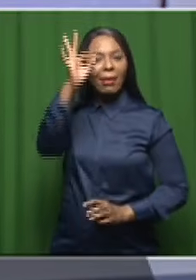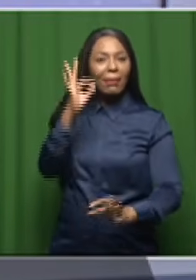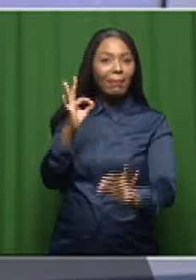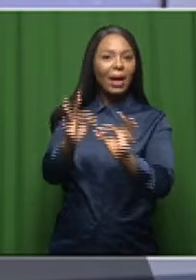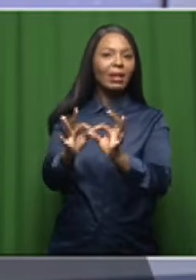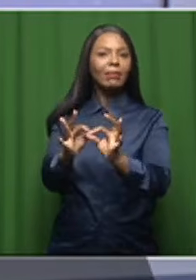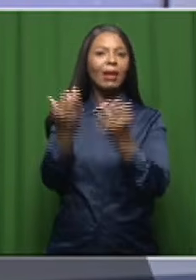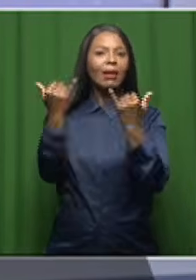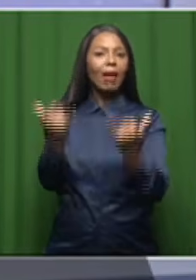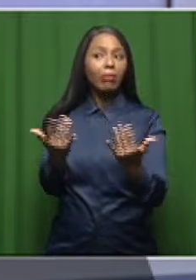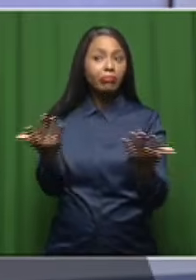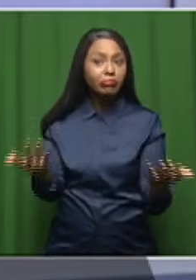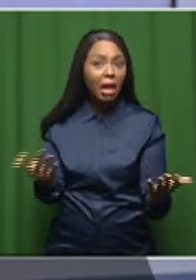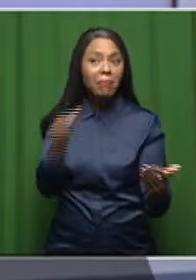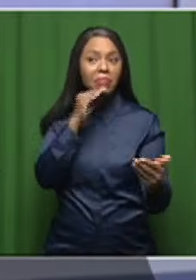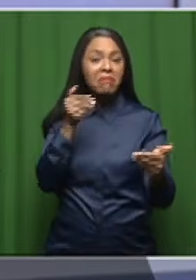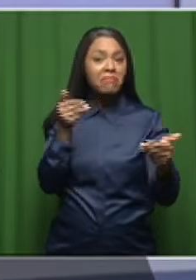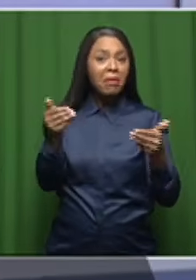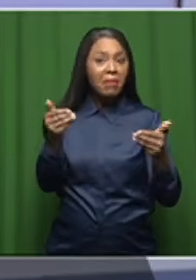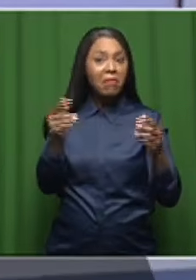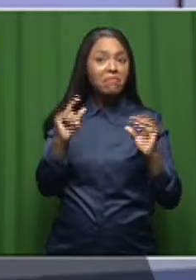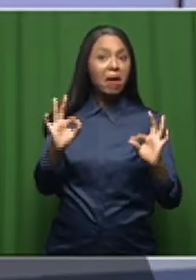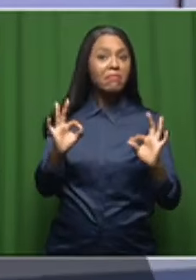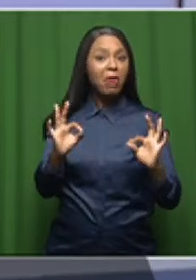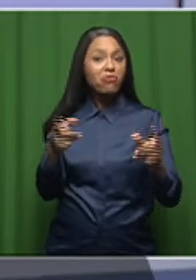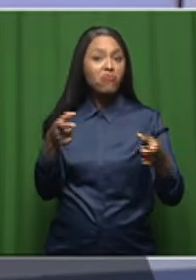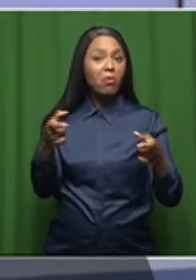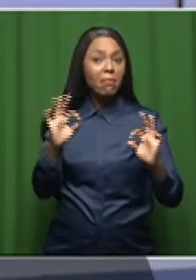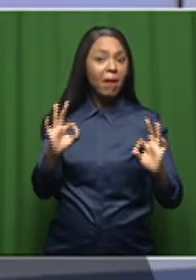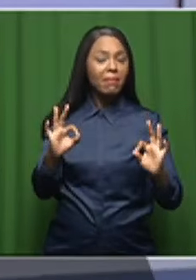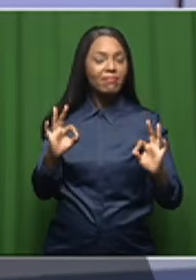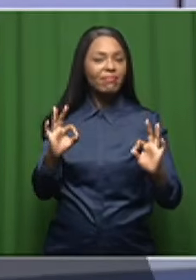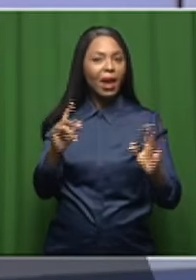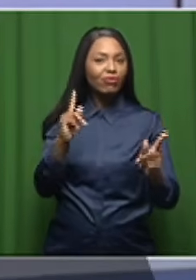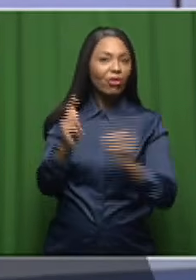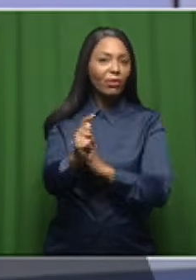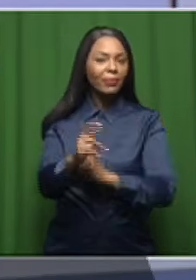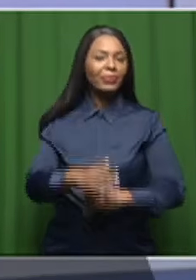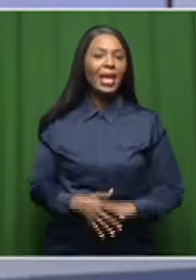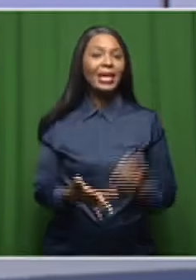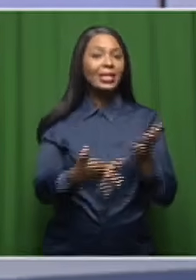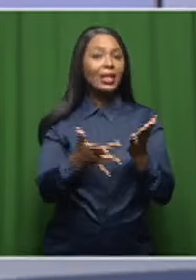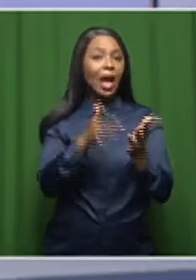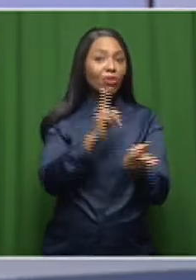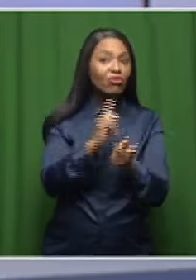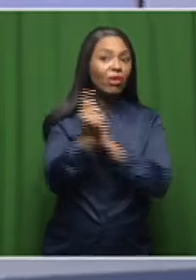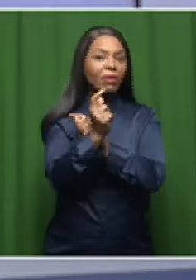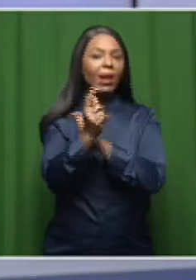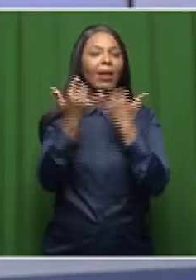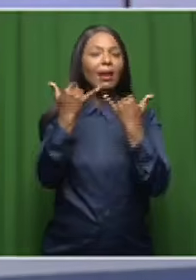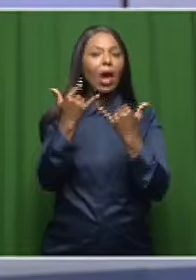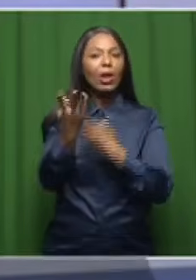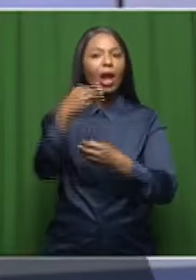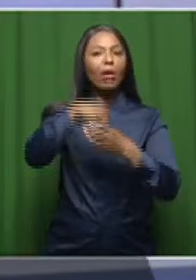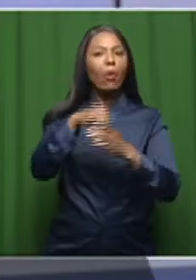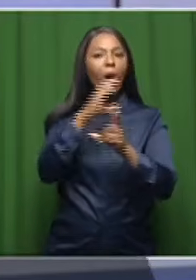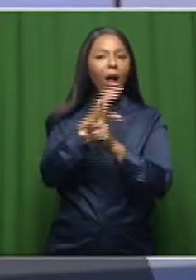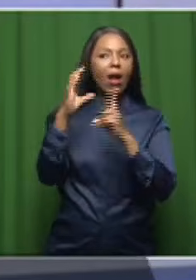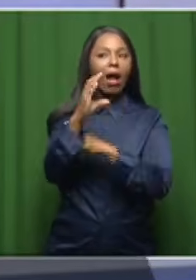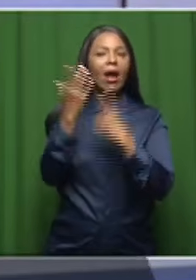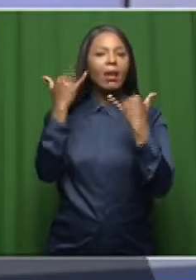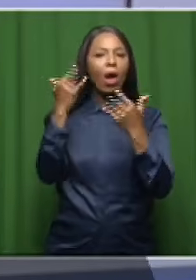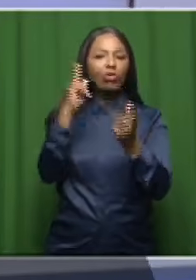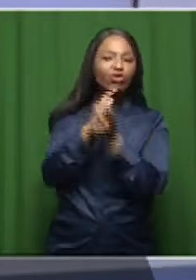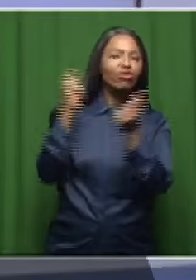be able to then effect these changes. Digital transformation involves a cultural shift that it requires governments to